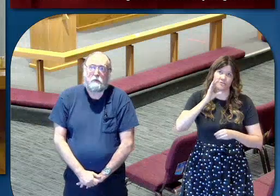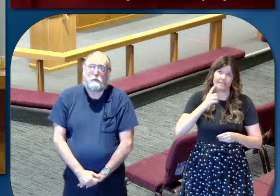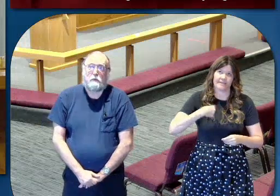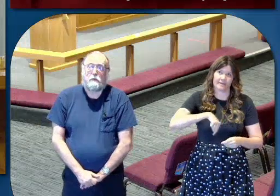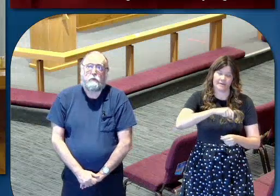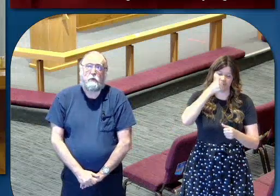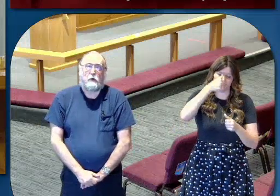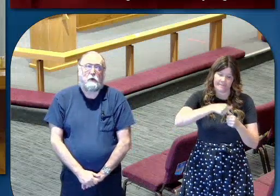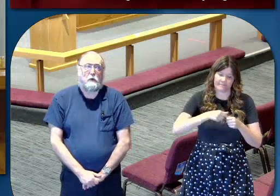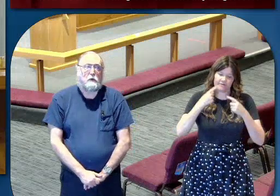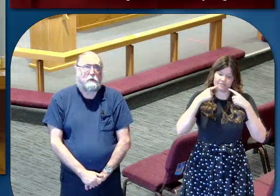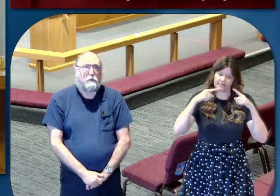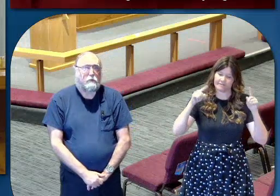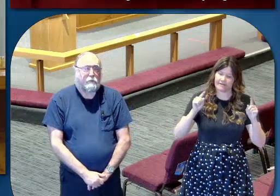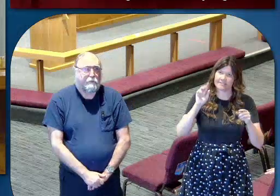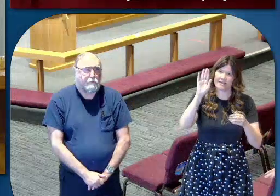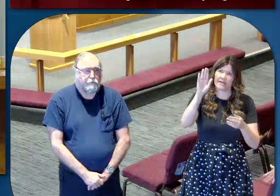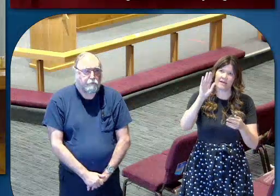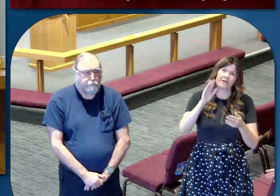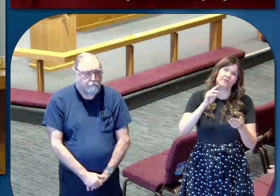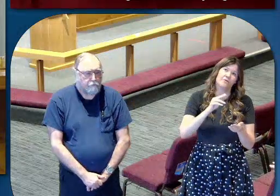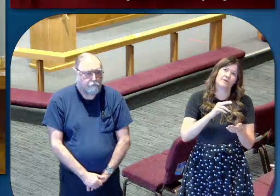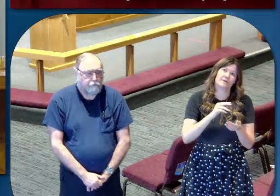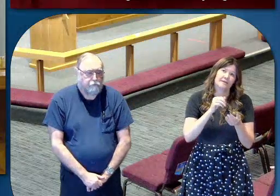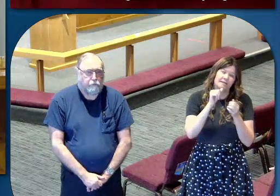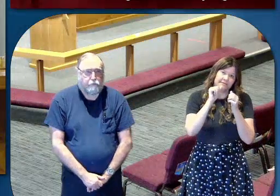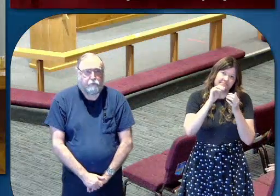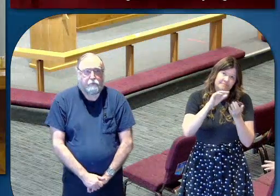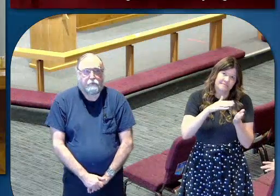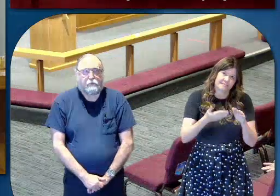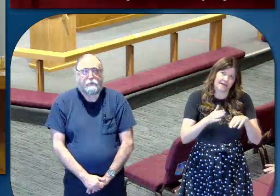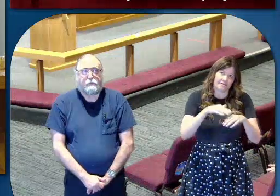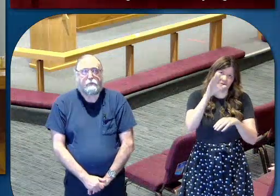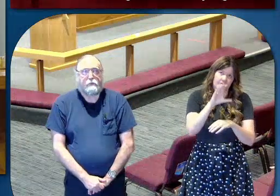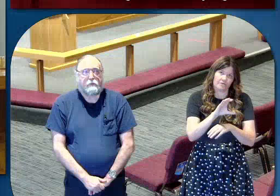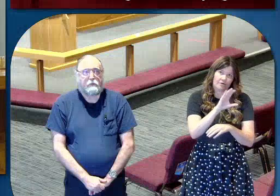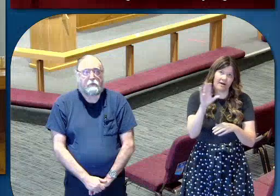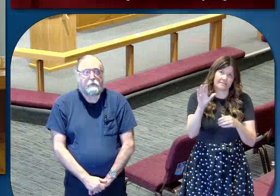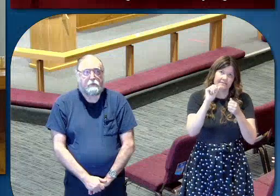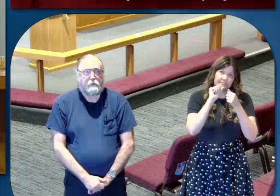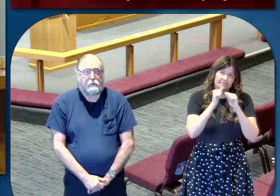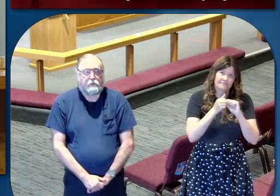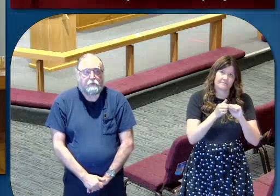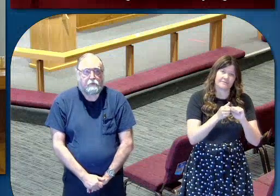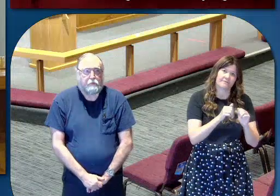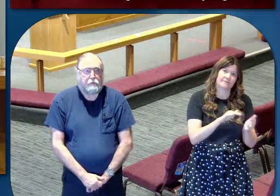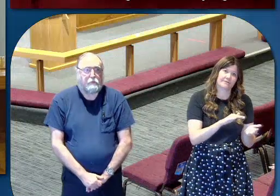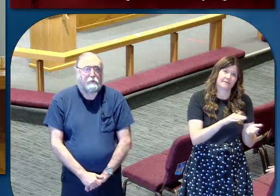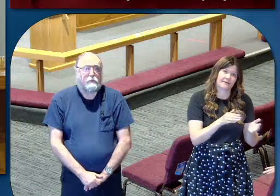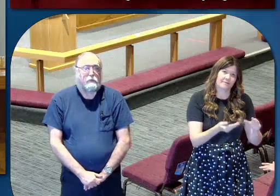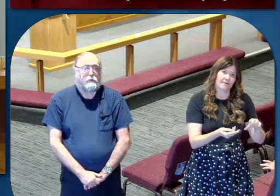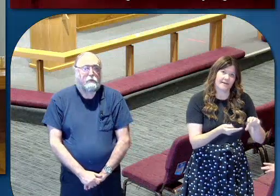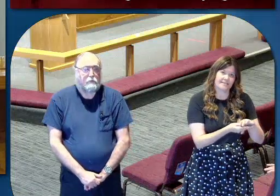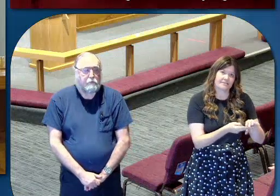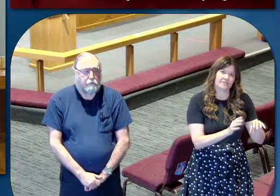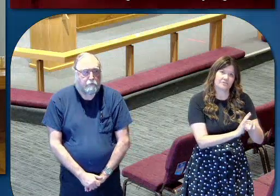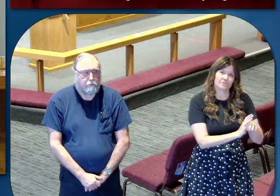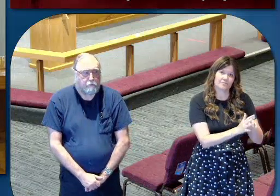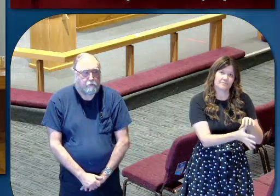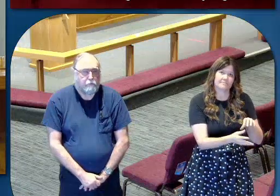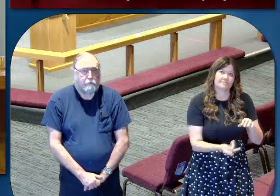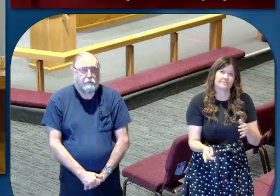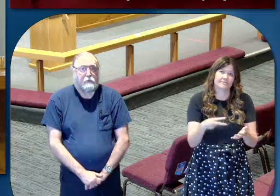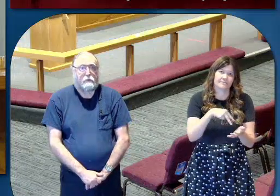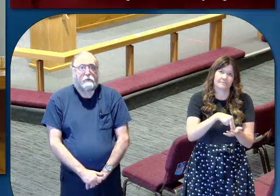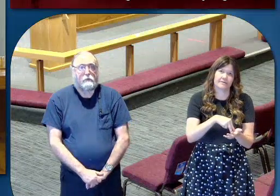holy cross and passion, your blessed death, your rest in the tomb, your resurrection from the dead, your ascension into heaven,